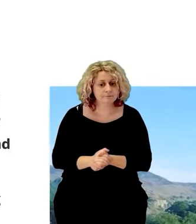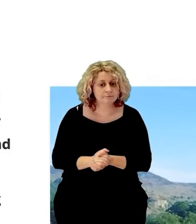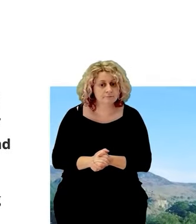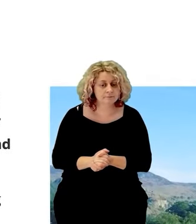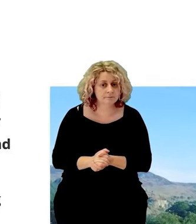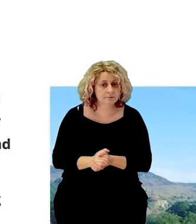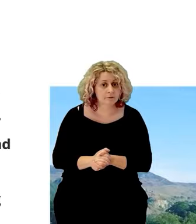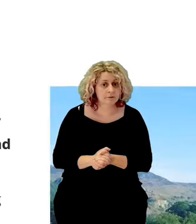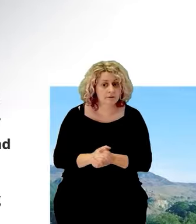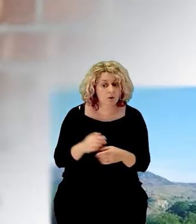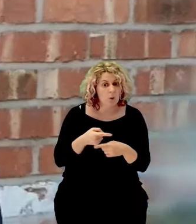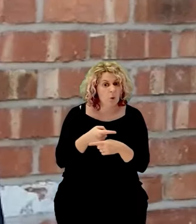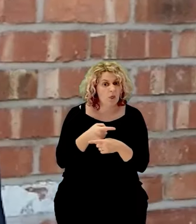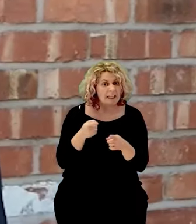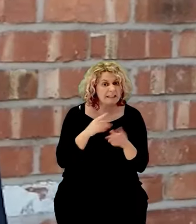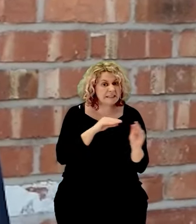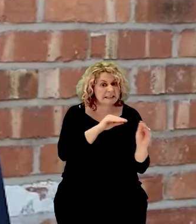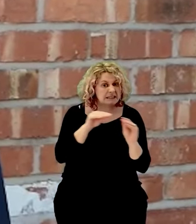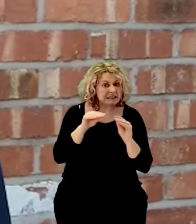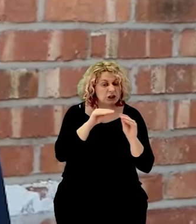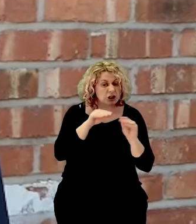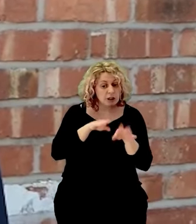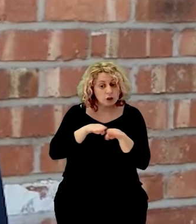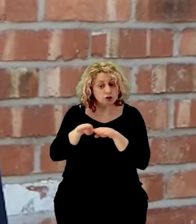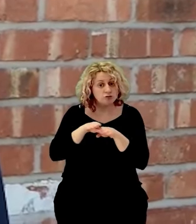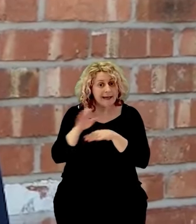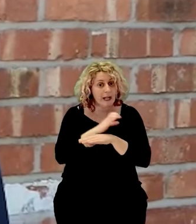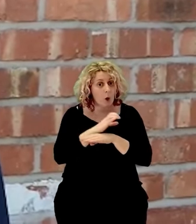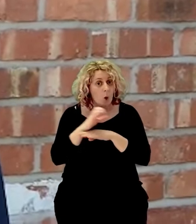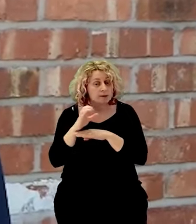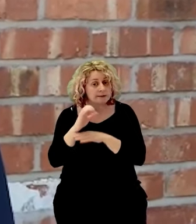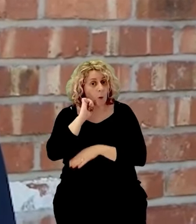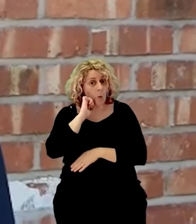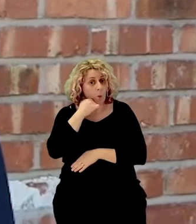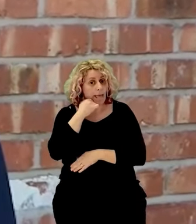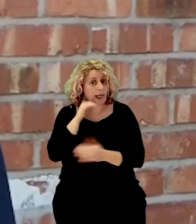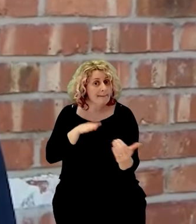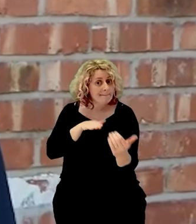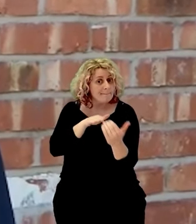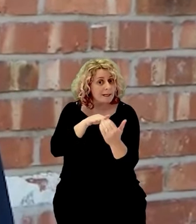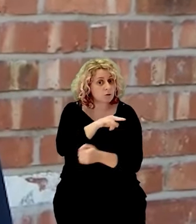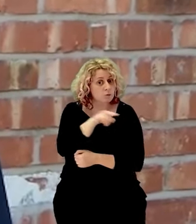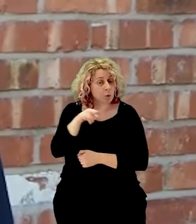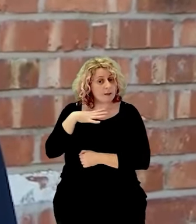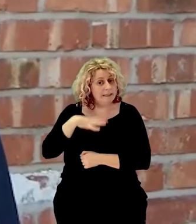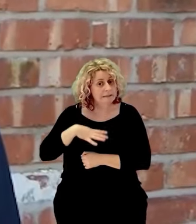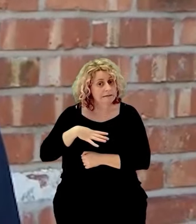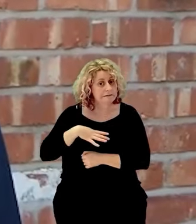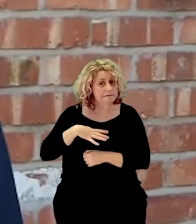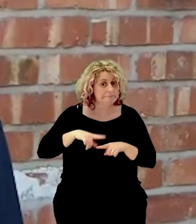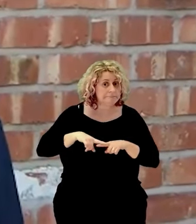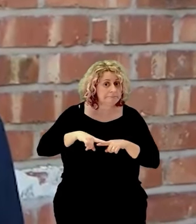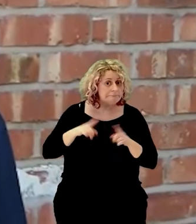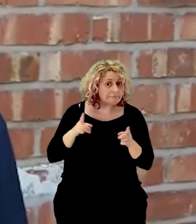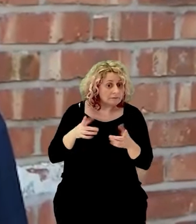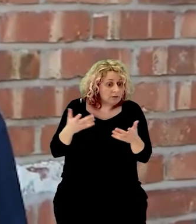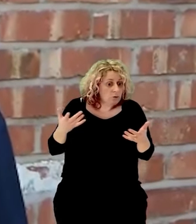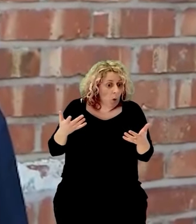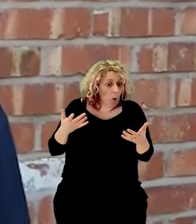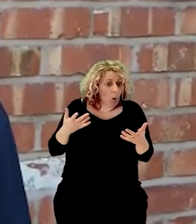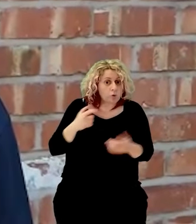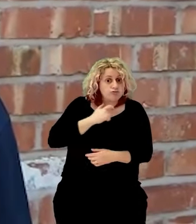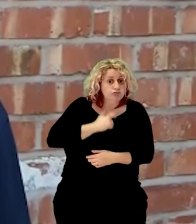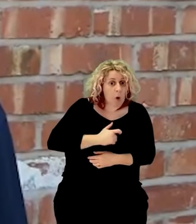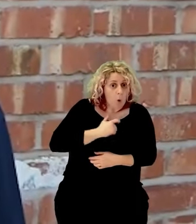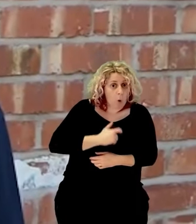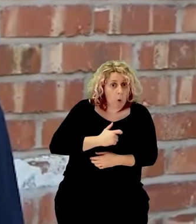website. So we hope this one of these teaching and training courses specifically here for you, whatever your role or